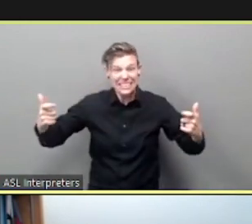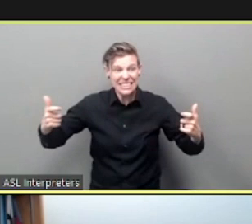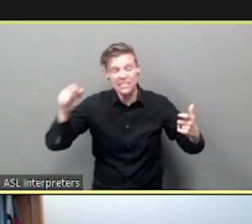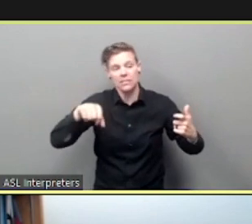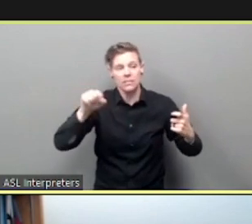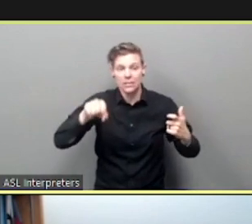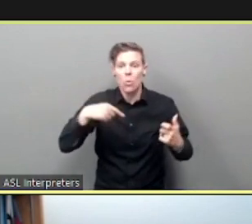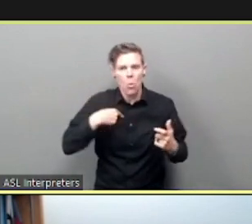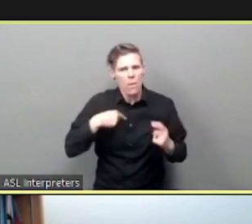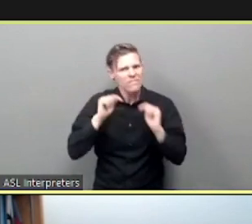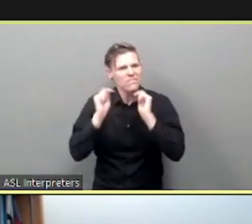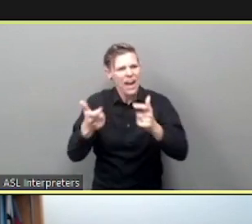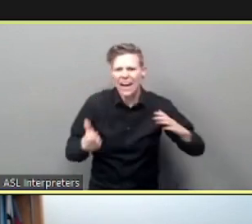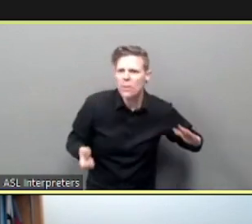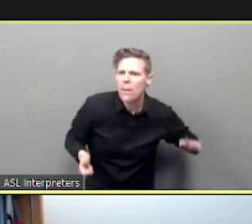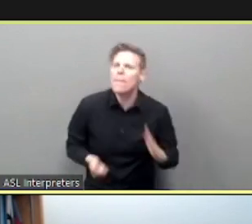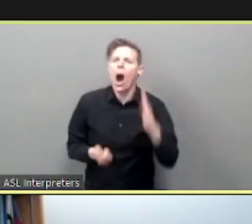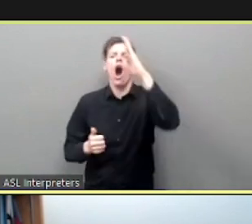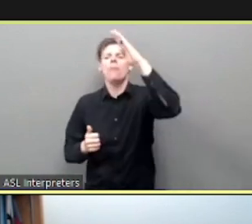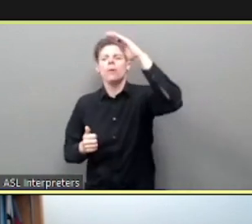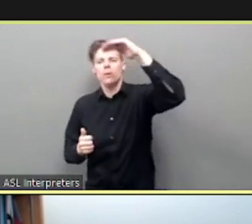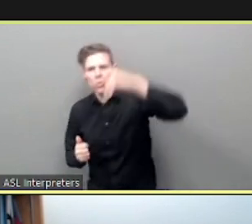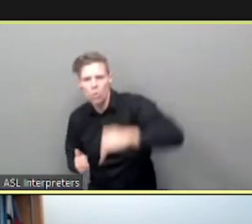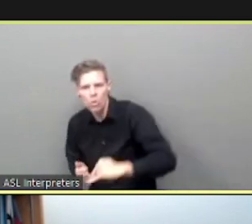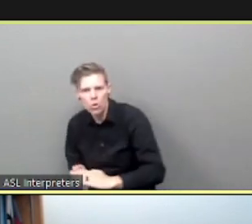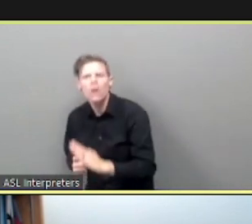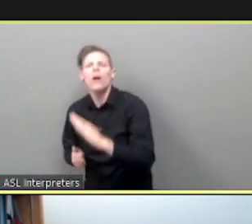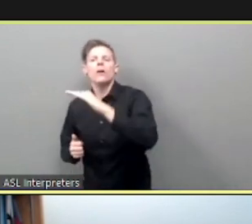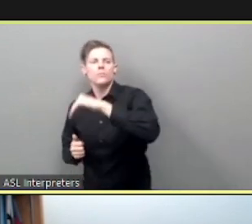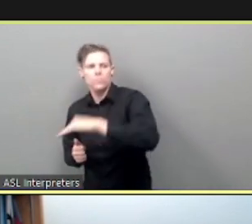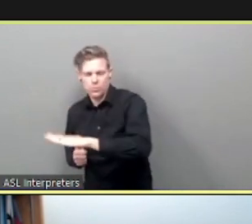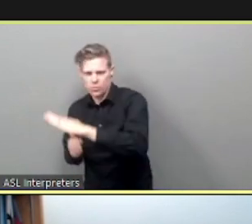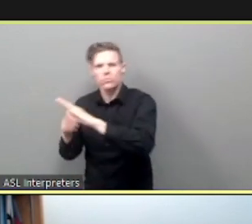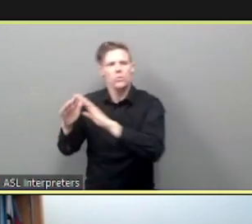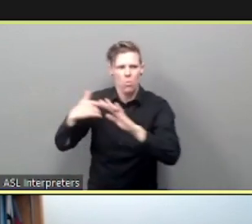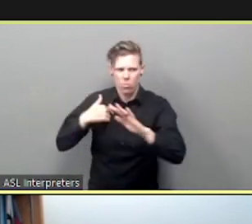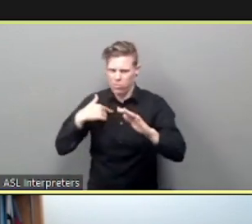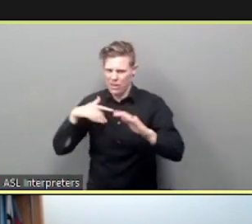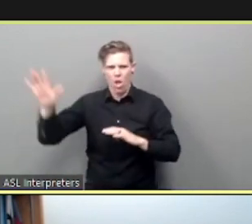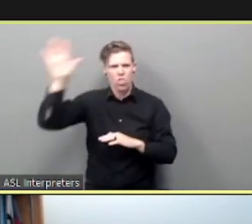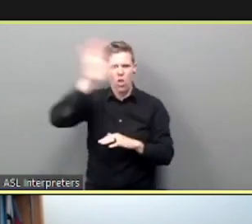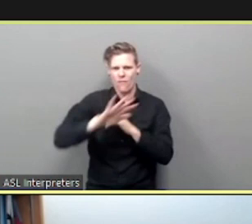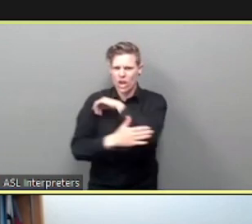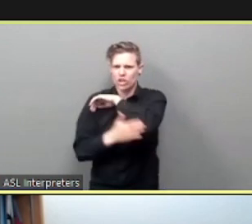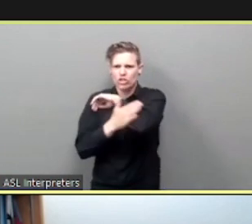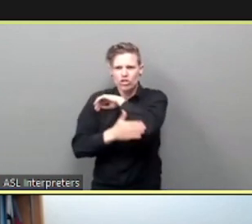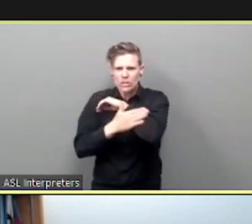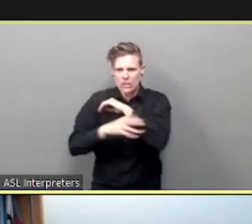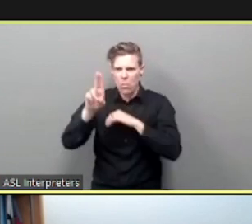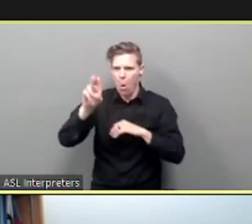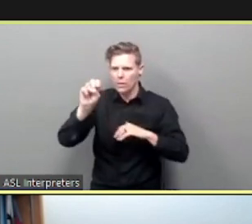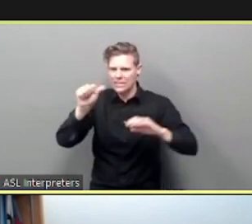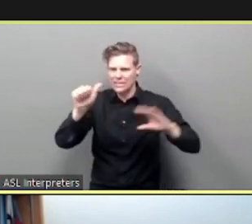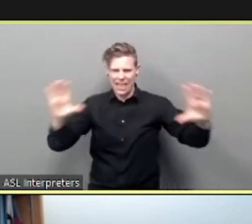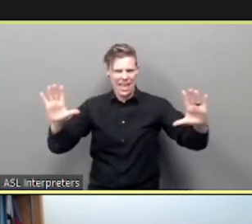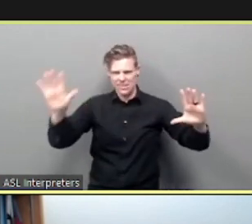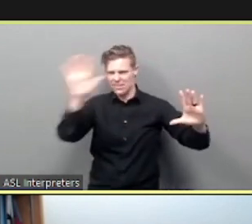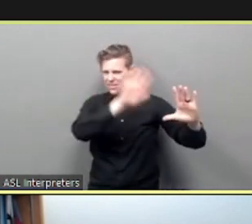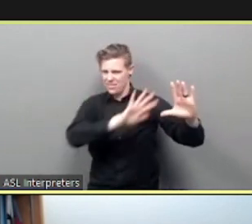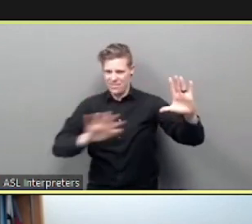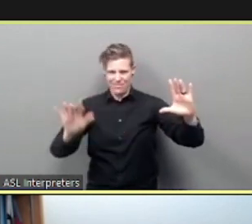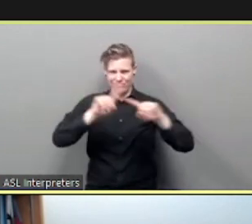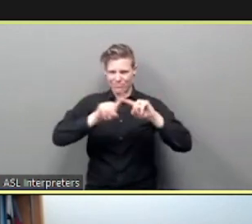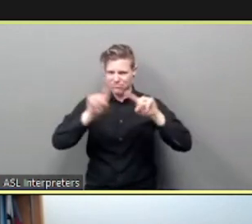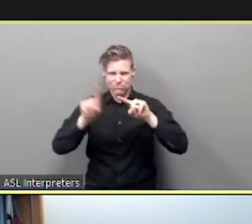of activity that hit different parts of the country at different times. I don't personally